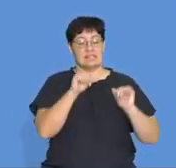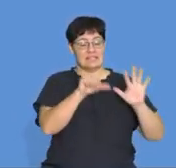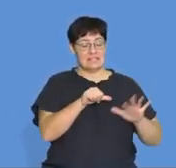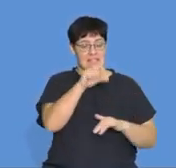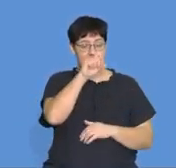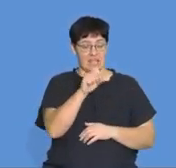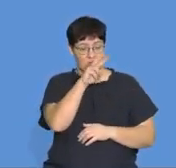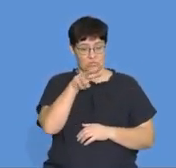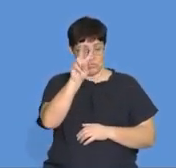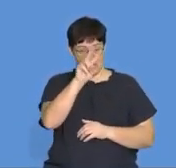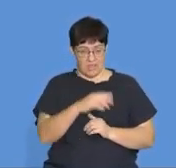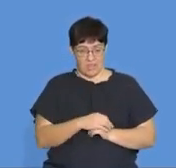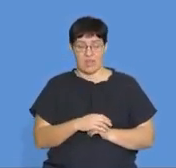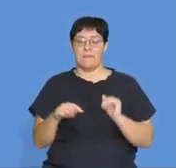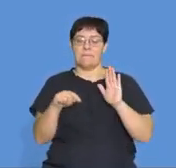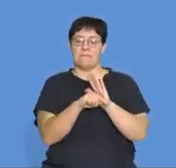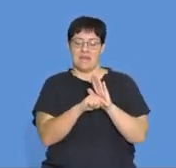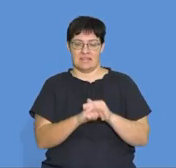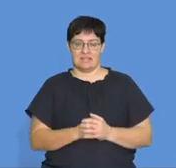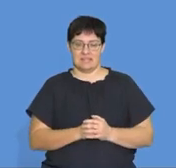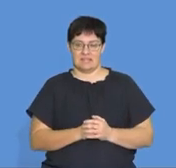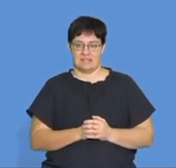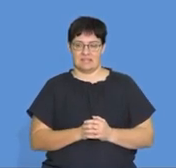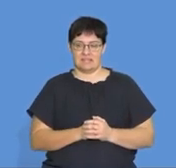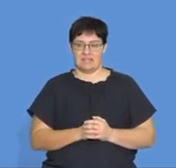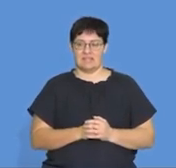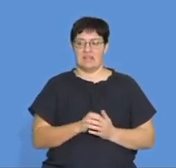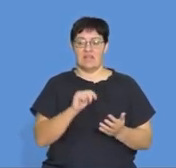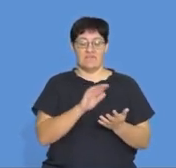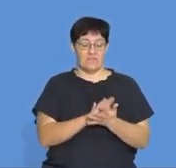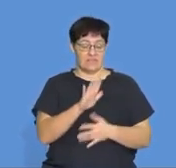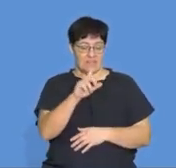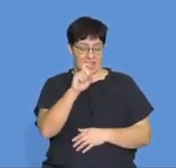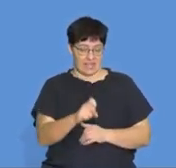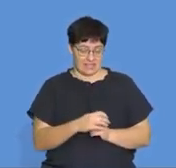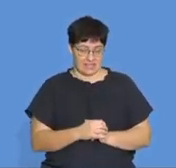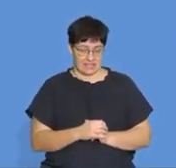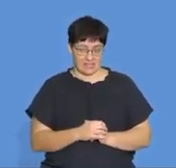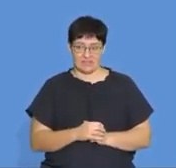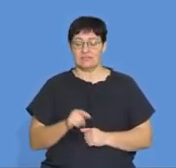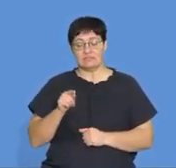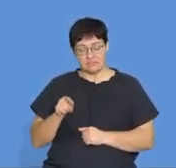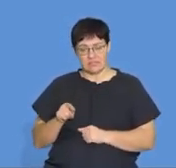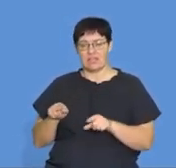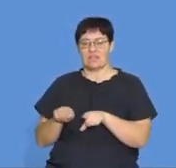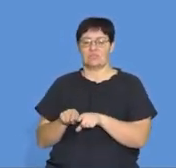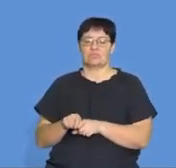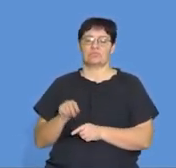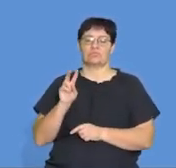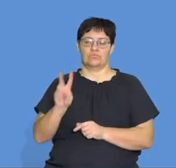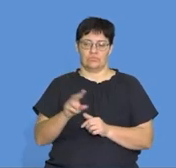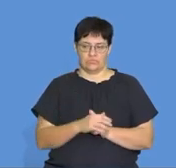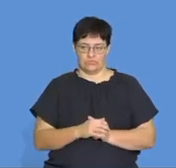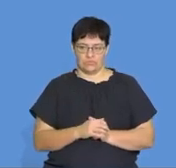16x squared minus, this will be 15x, and this will be equals to